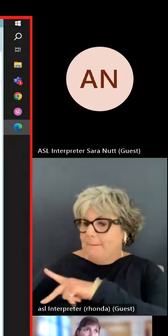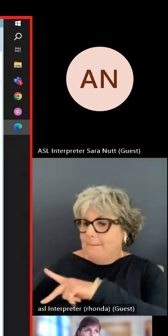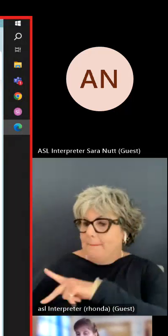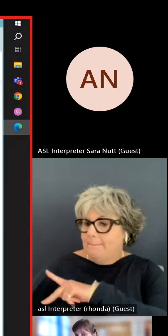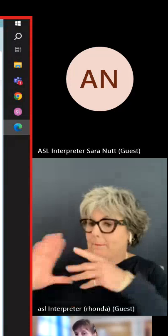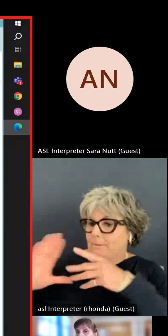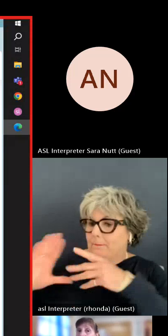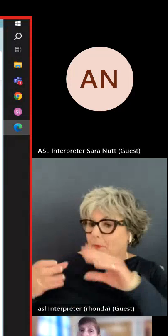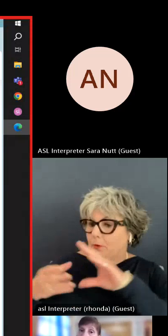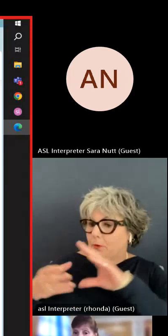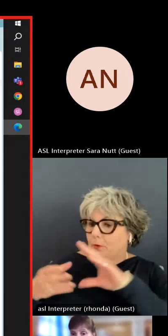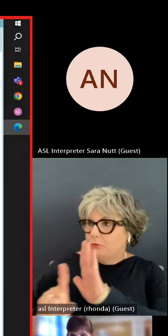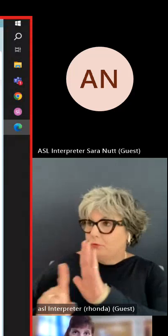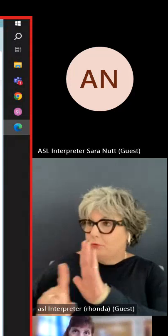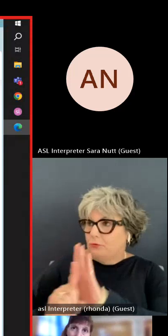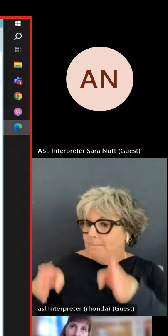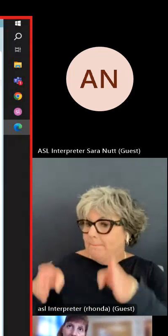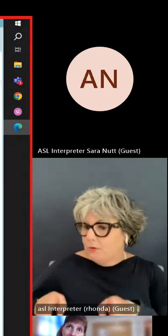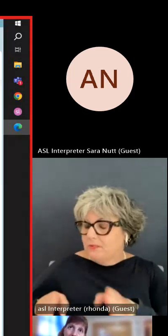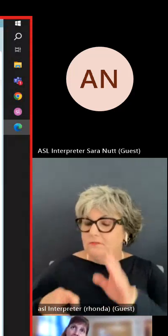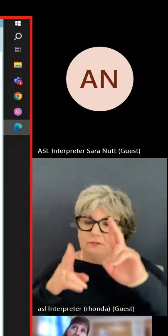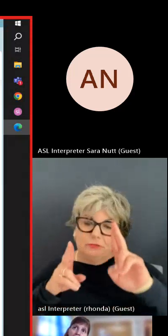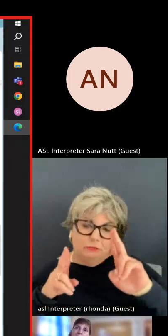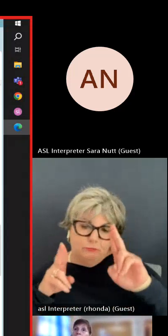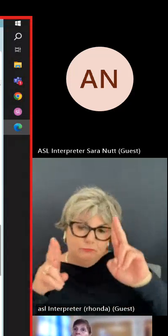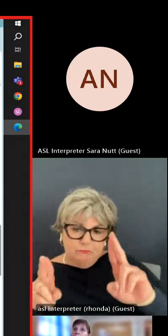about somebody whom you admire.